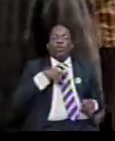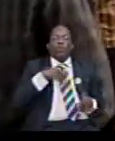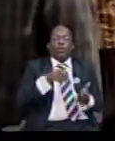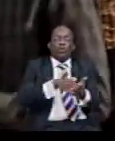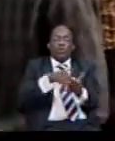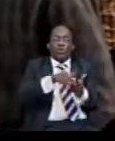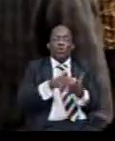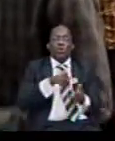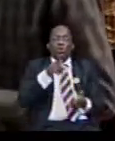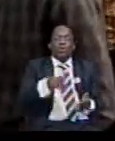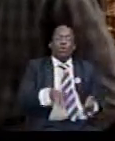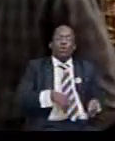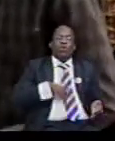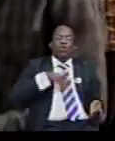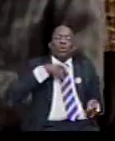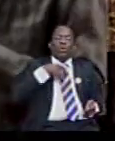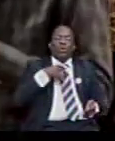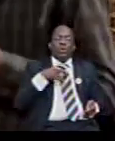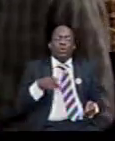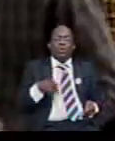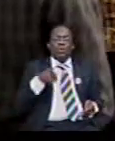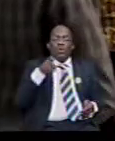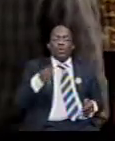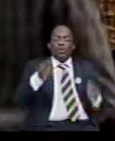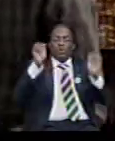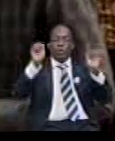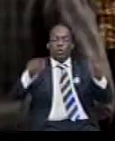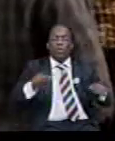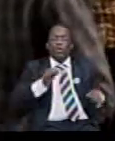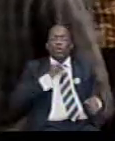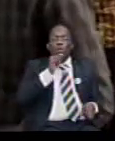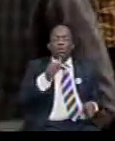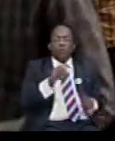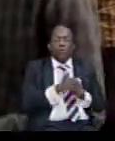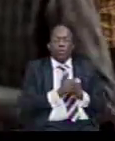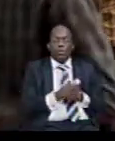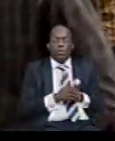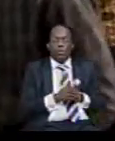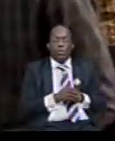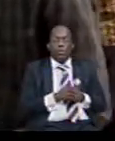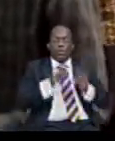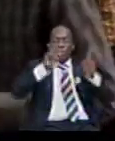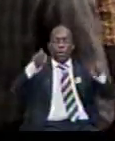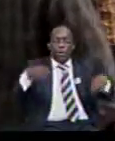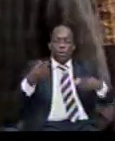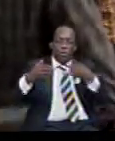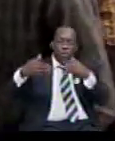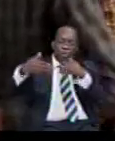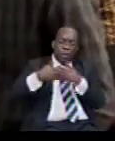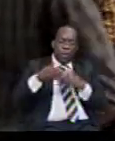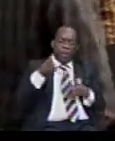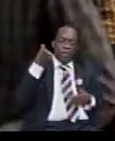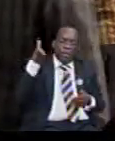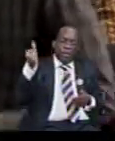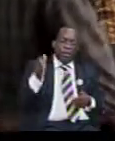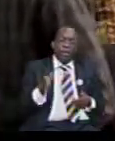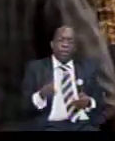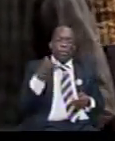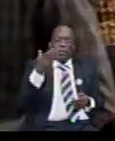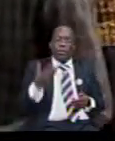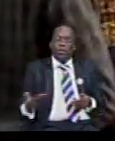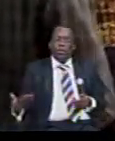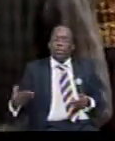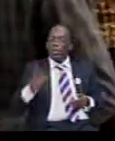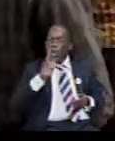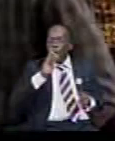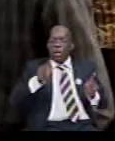You felt you could not. Go back there. Things are